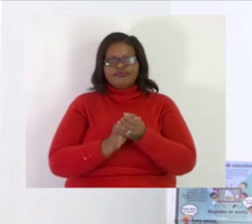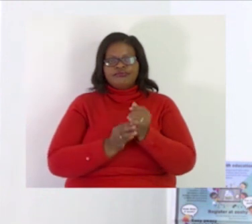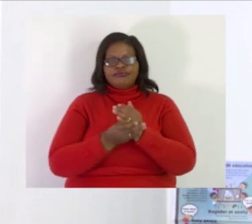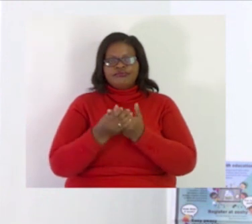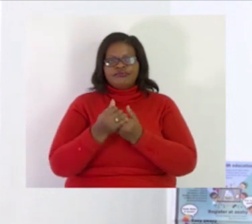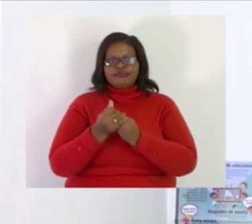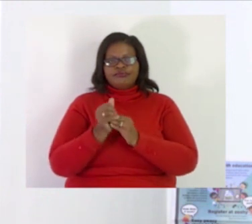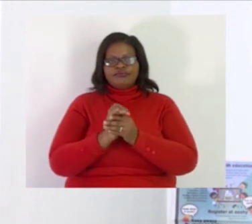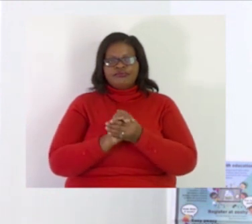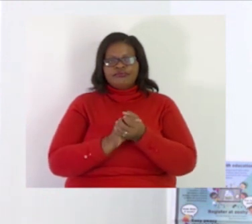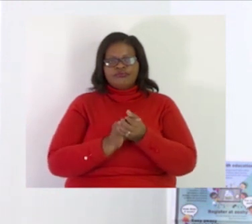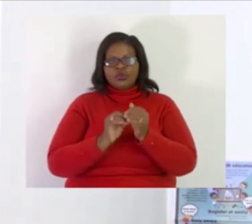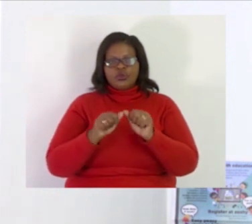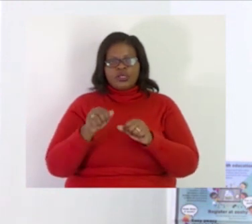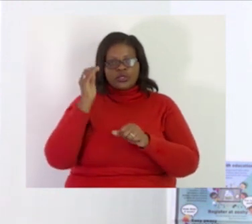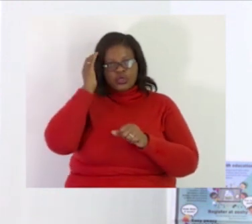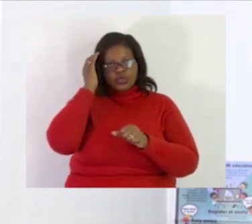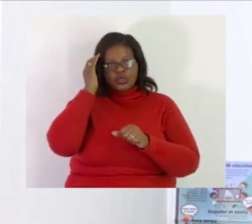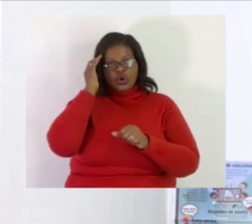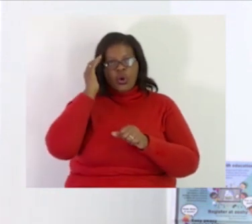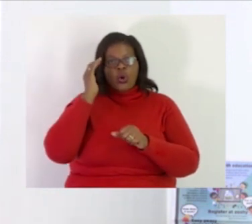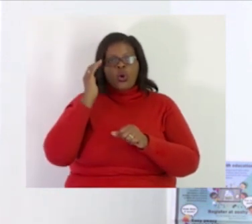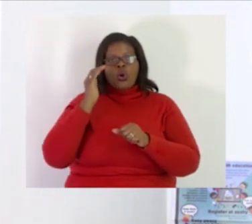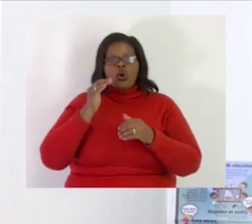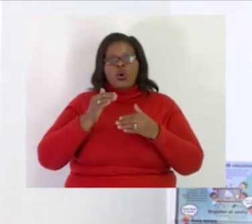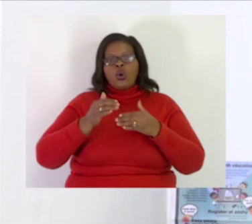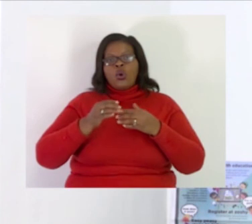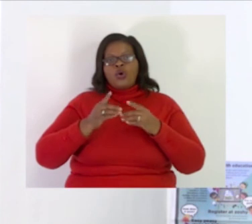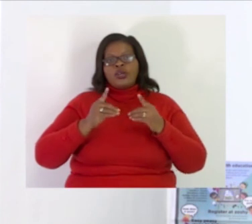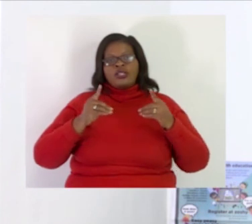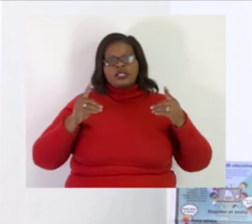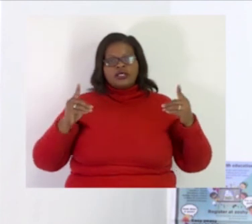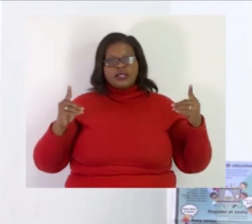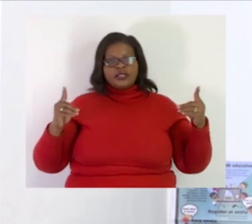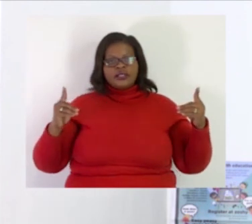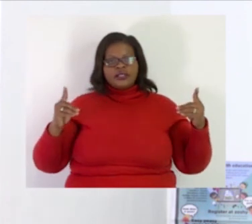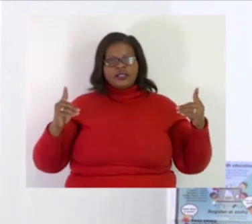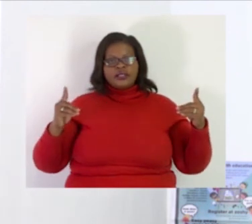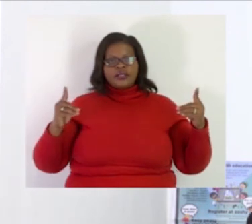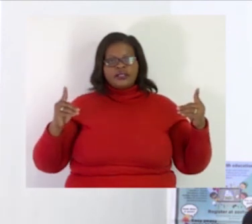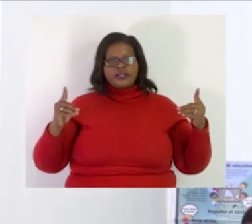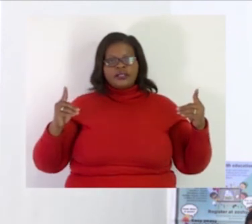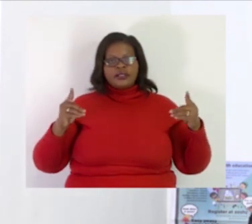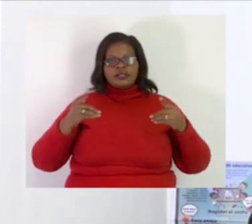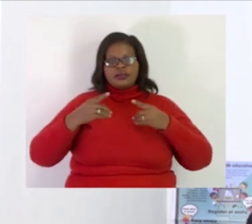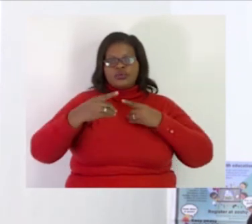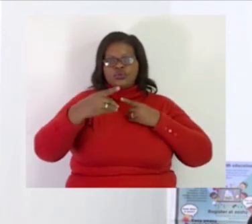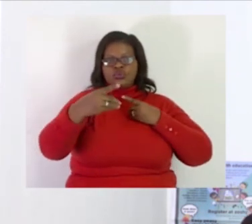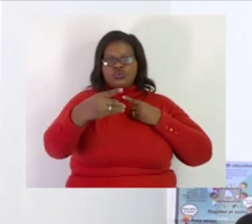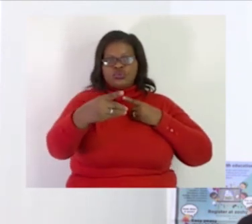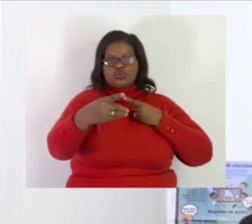Make sure your hand is sanitized and keep the social distance by